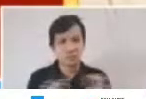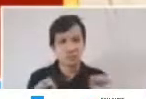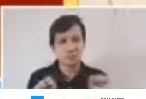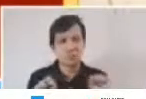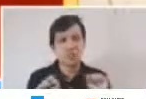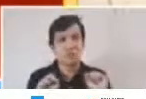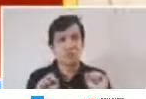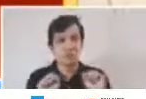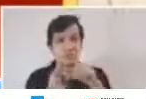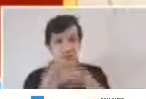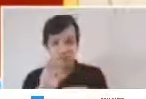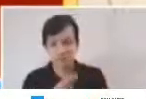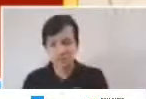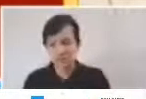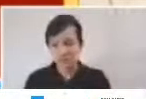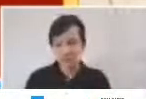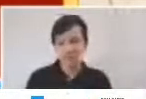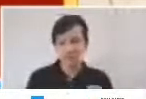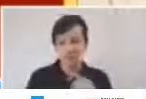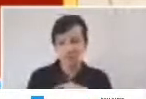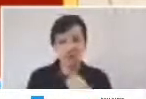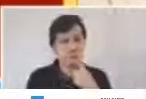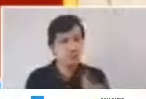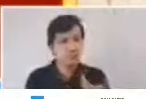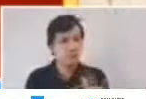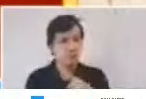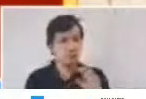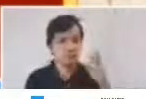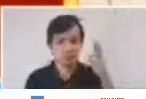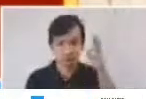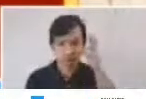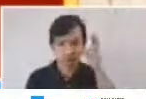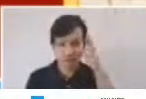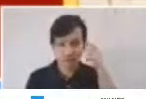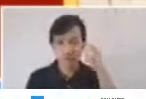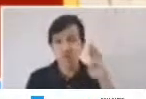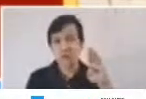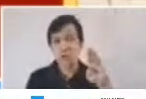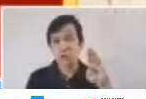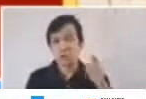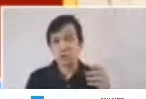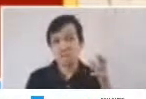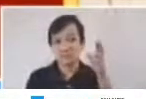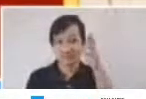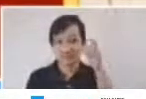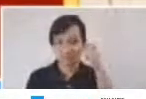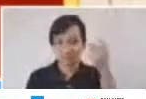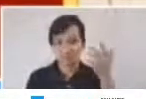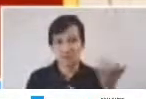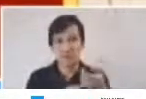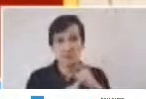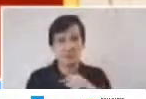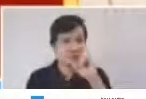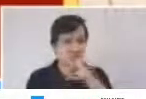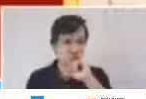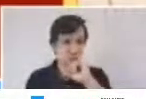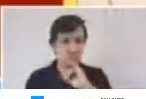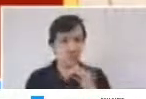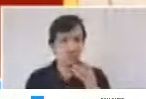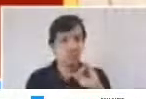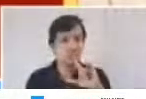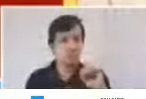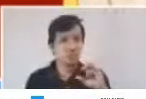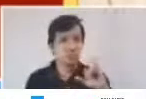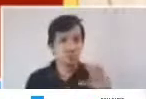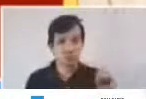succeeding quarantine period of 3 days while the results are being awaited. And if the passenger from the international